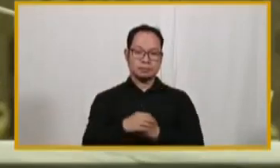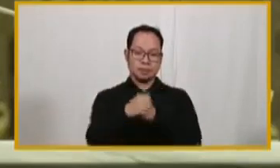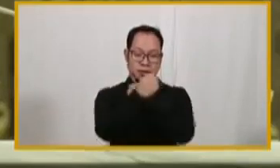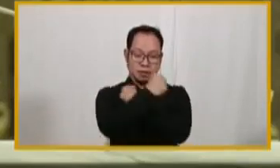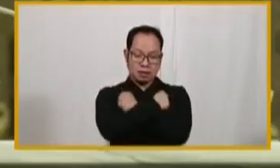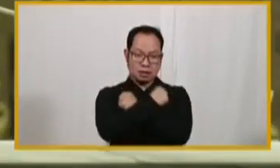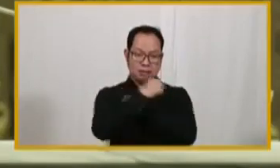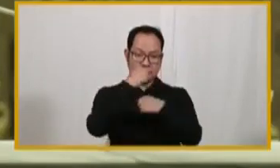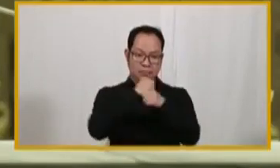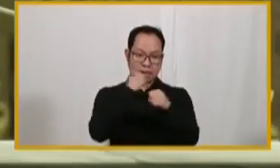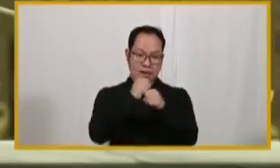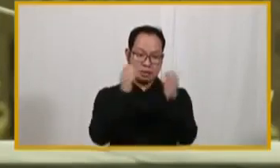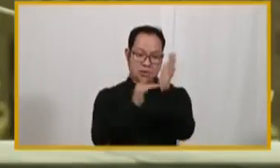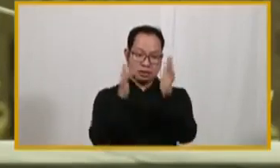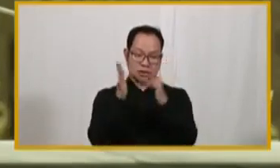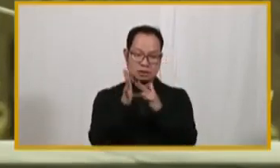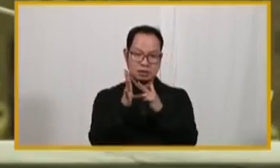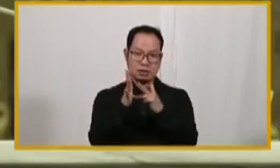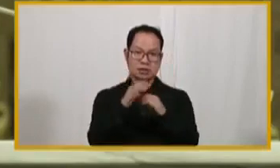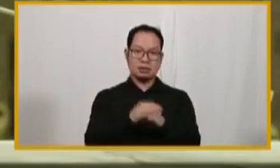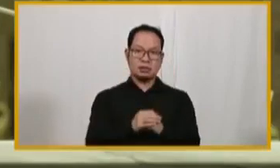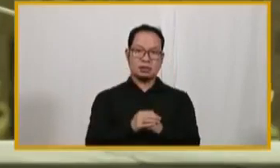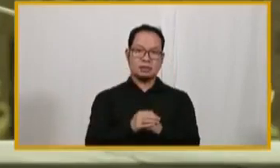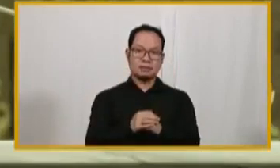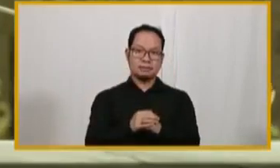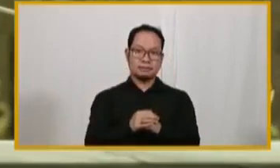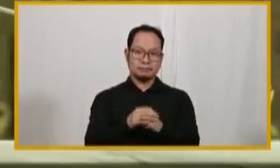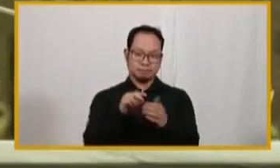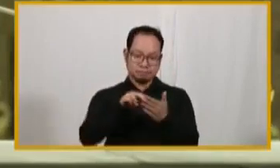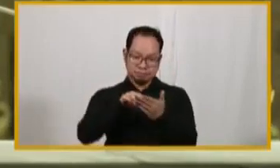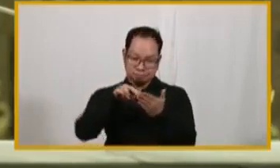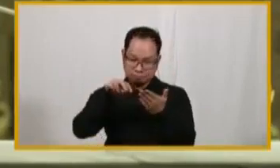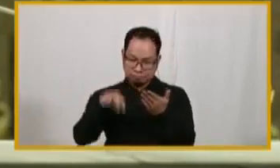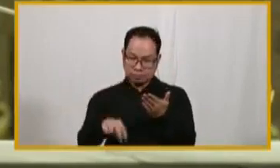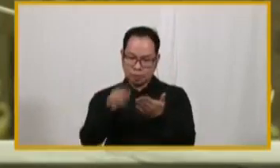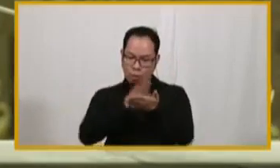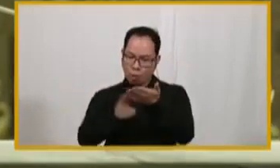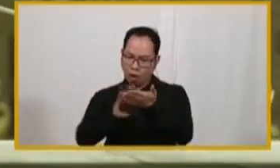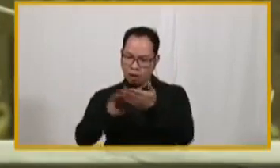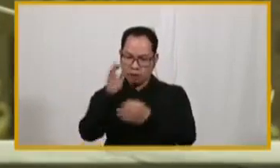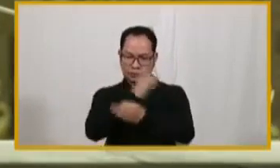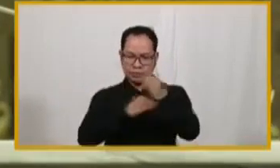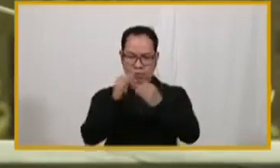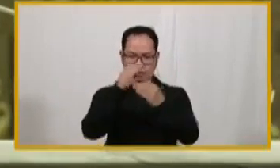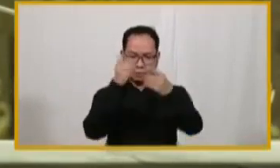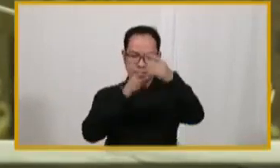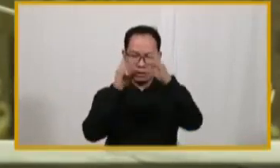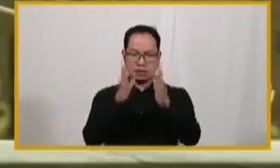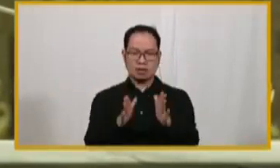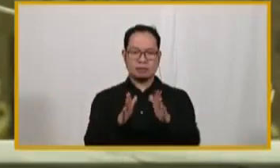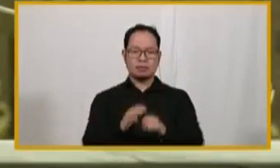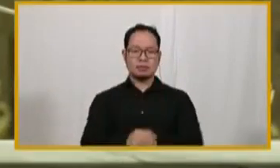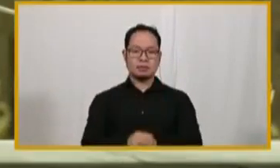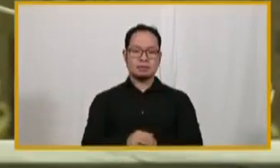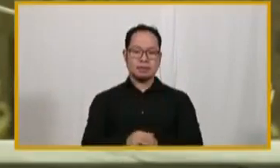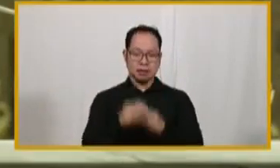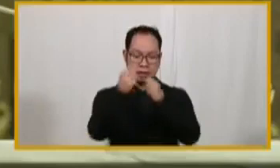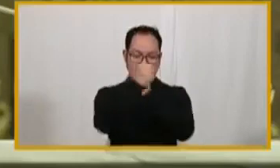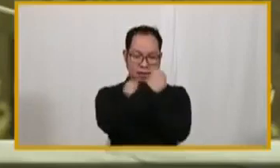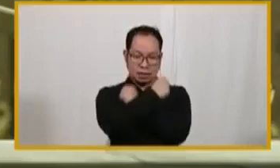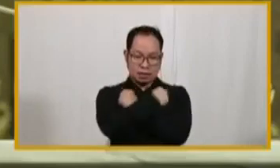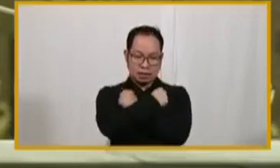that made him stoop down to wash the feet of his disciples, a